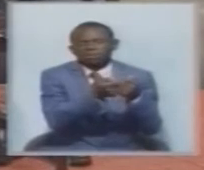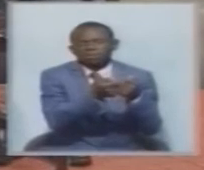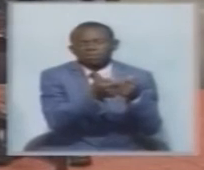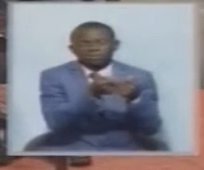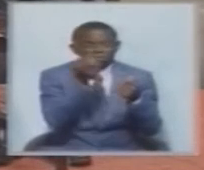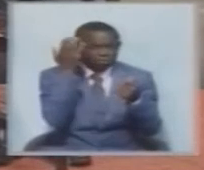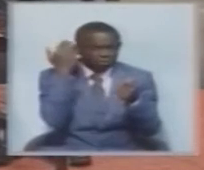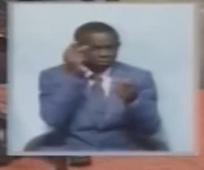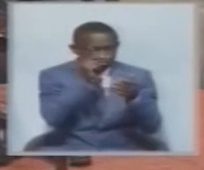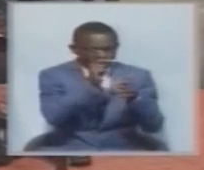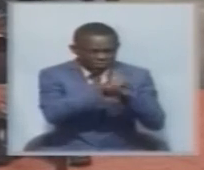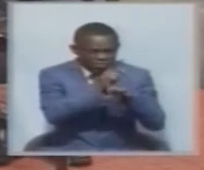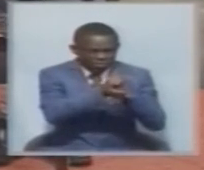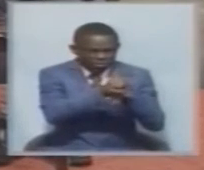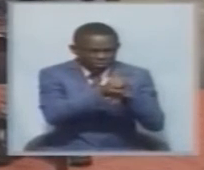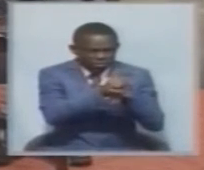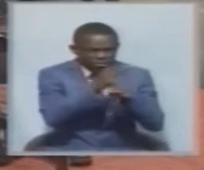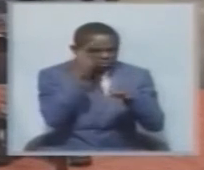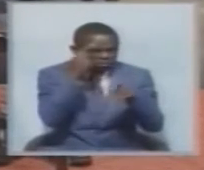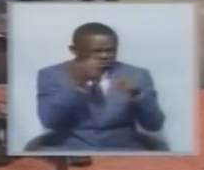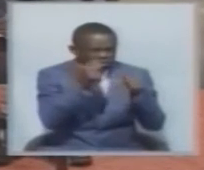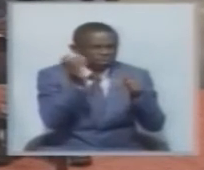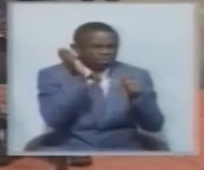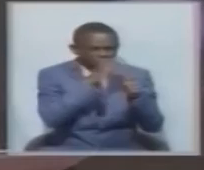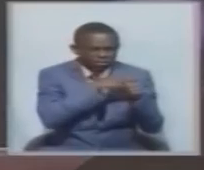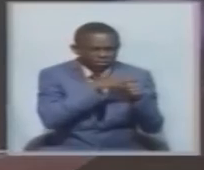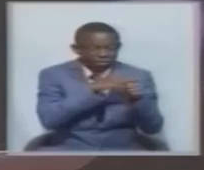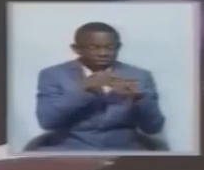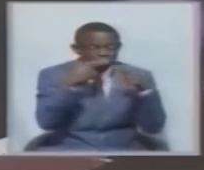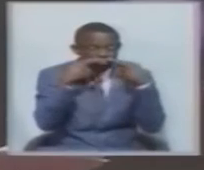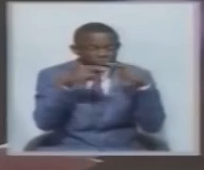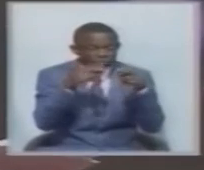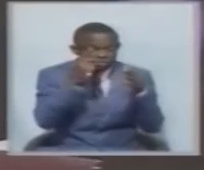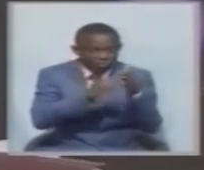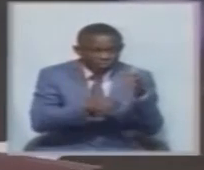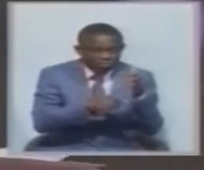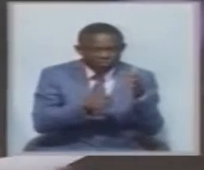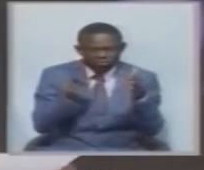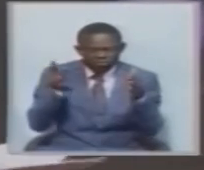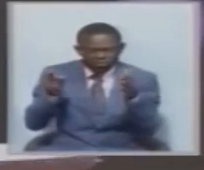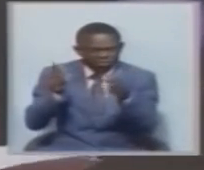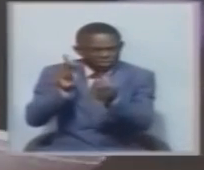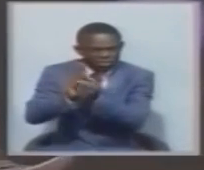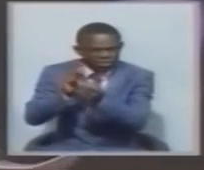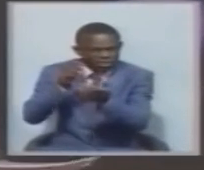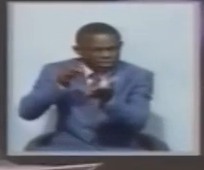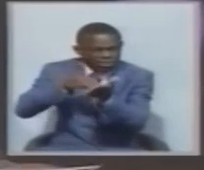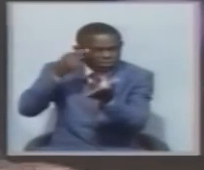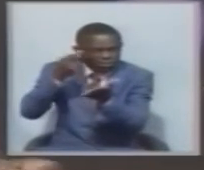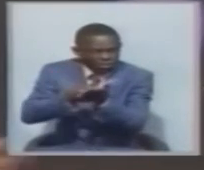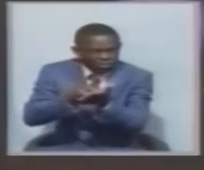time back, and the outcome of that was that, well, this is a feasible project. You can grow cashew nuts,